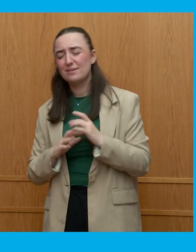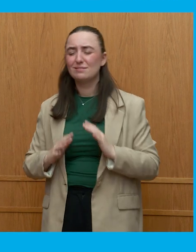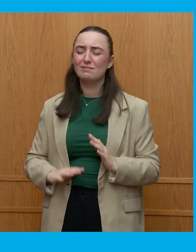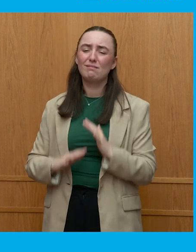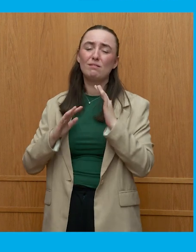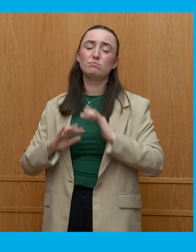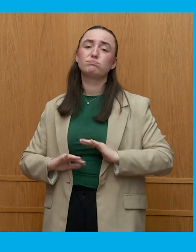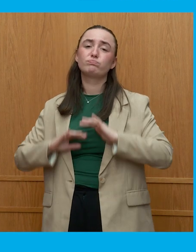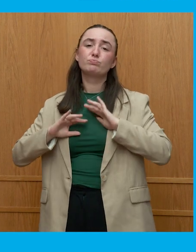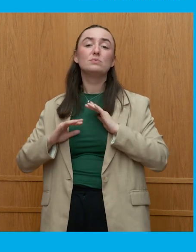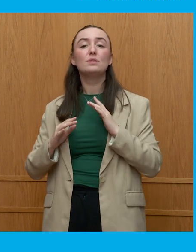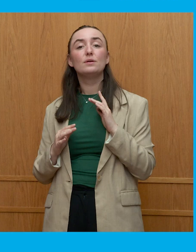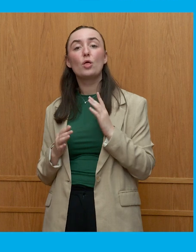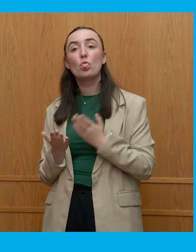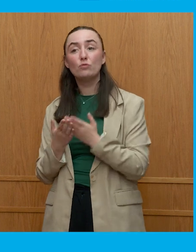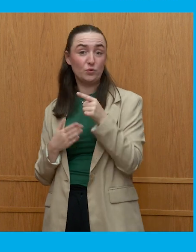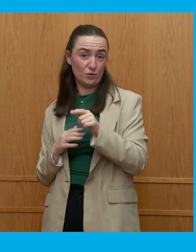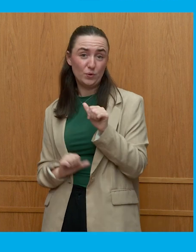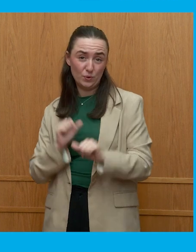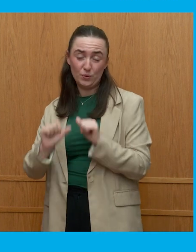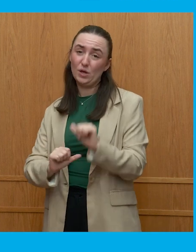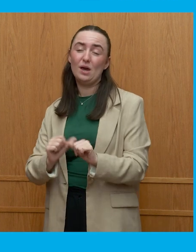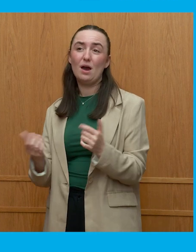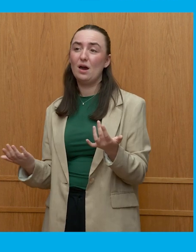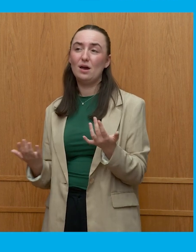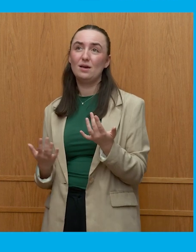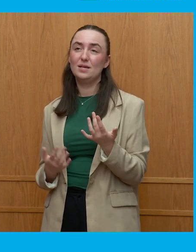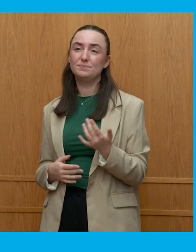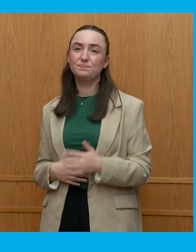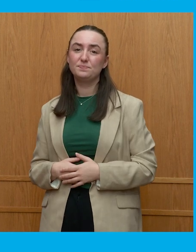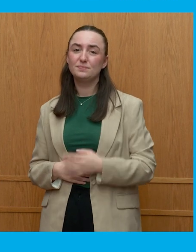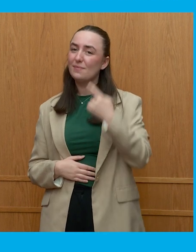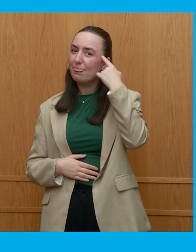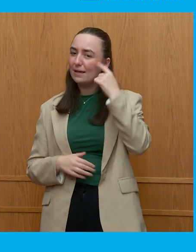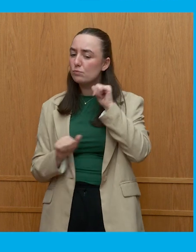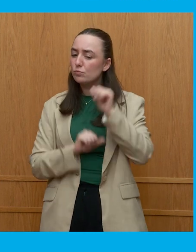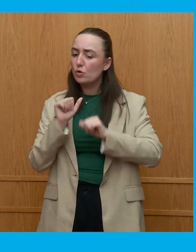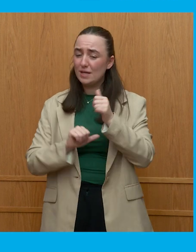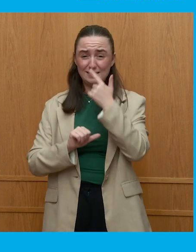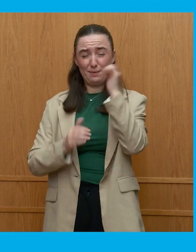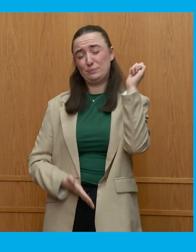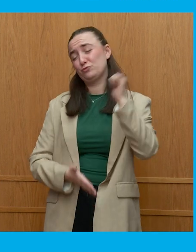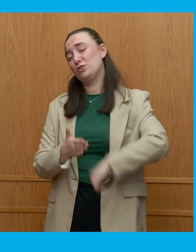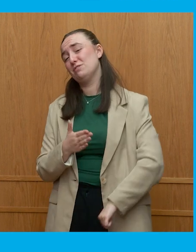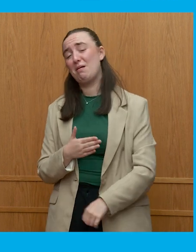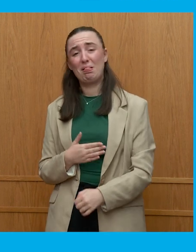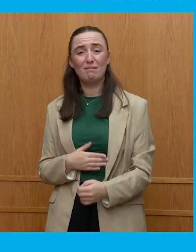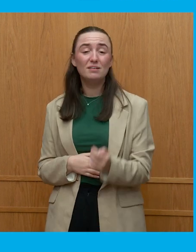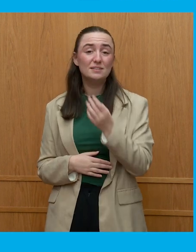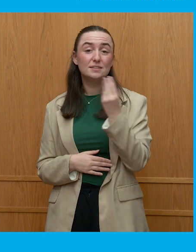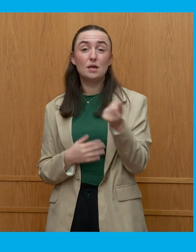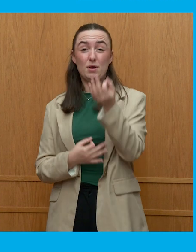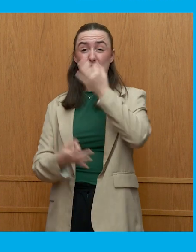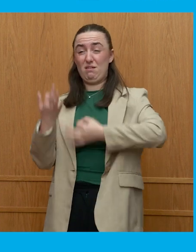in it. I think that the process was at times very brutal. Some of the questioning of,